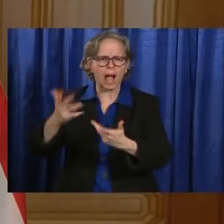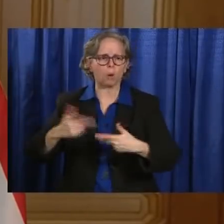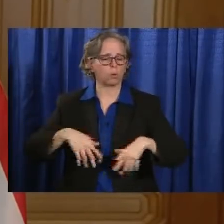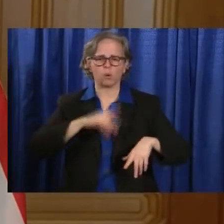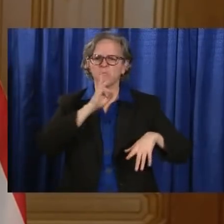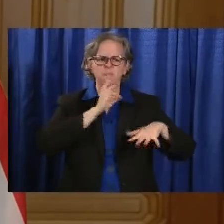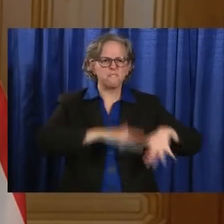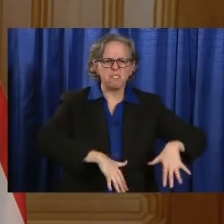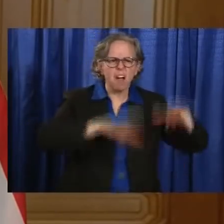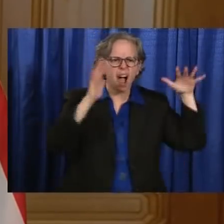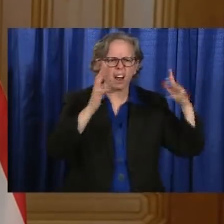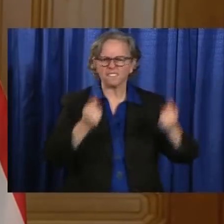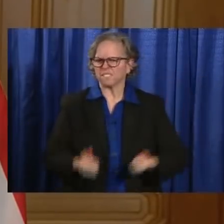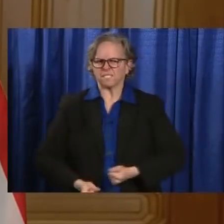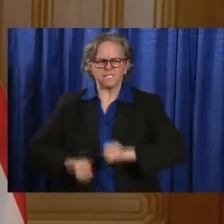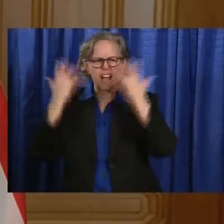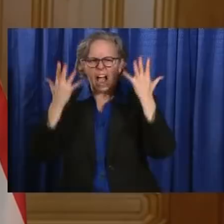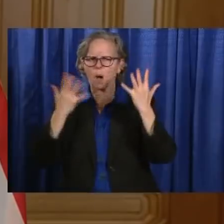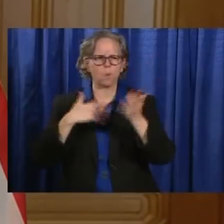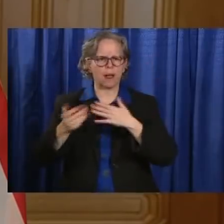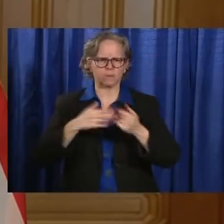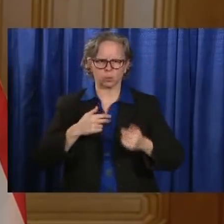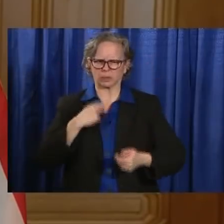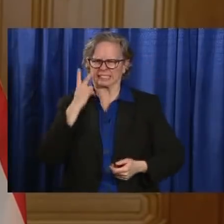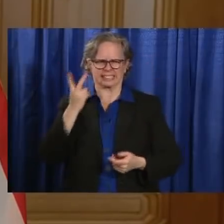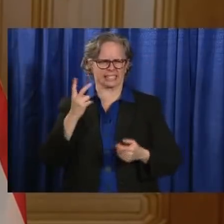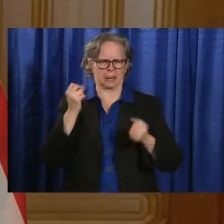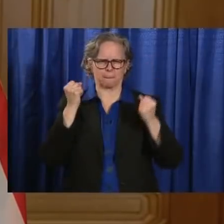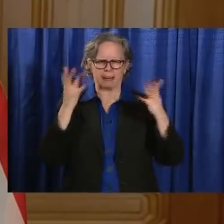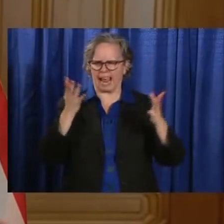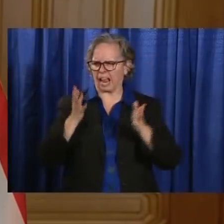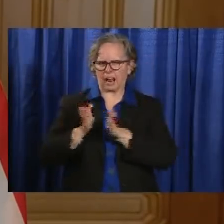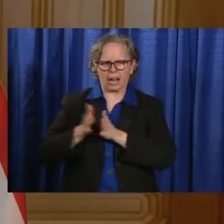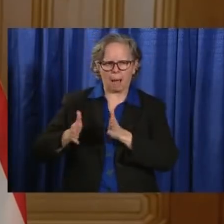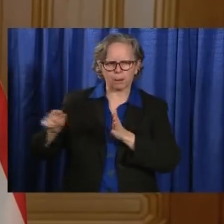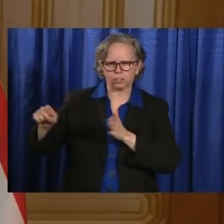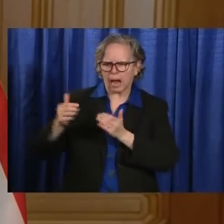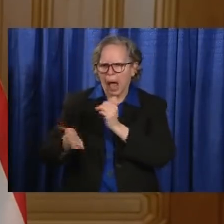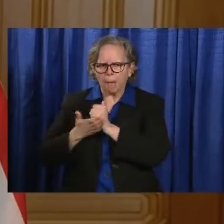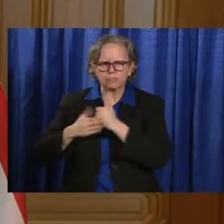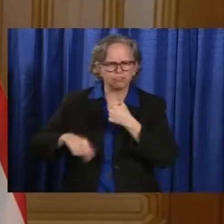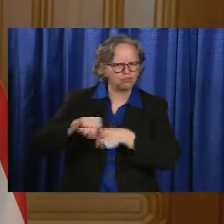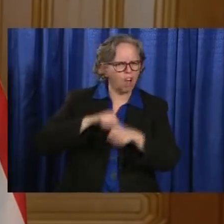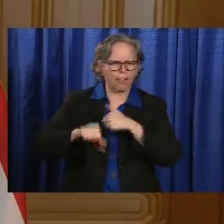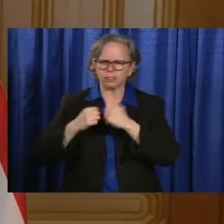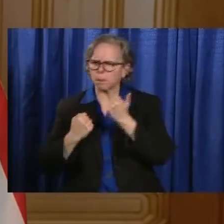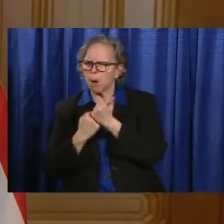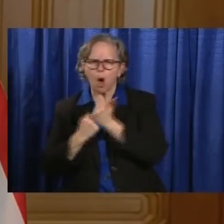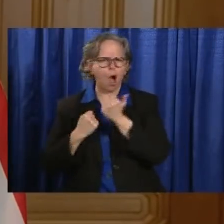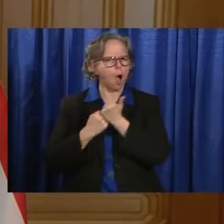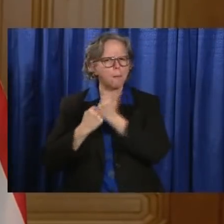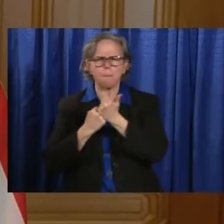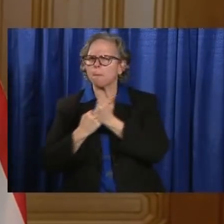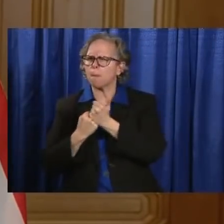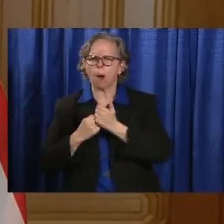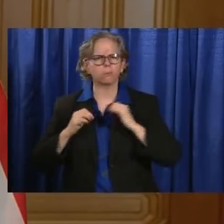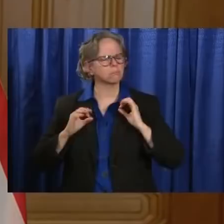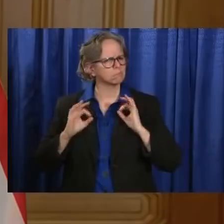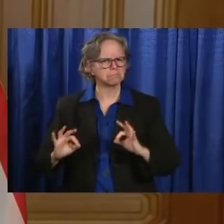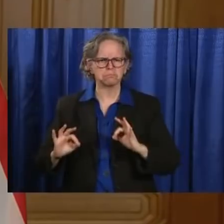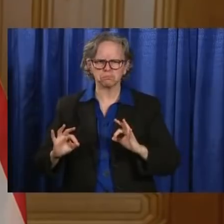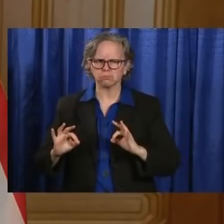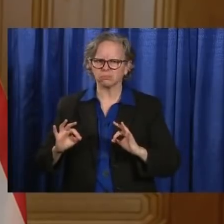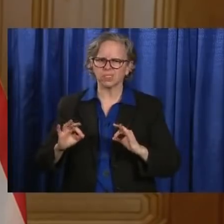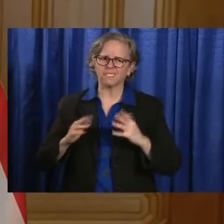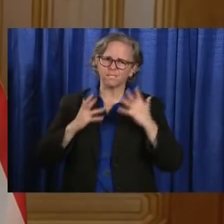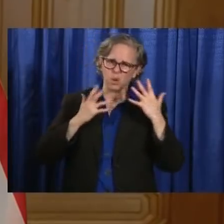bad fire, whatever it is. You see neighbors coming in, you see total strangers coming in to help. It's also, unfortunately, been my experience that